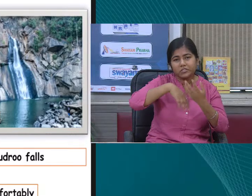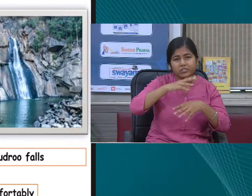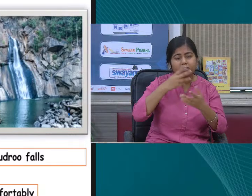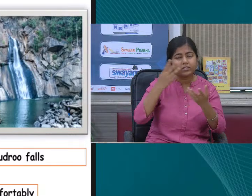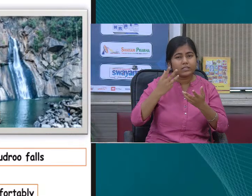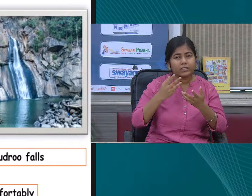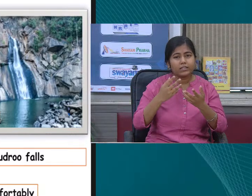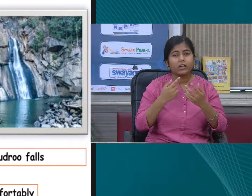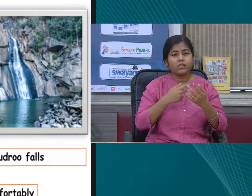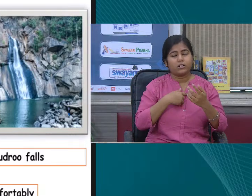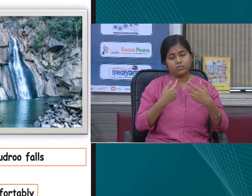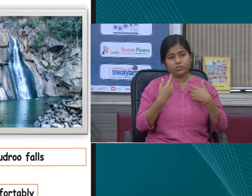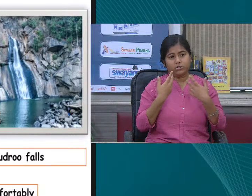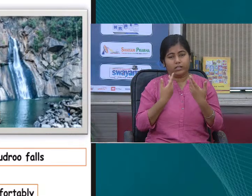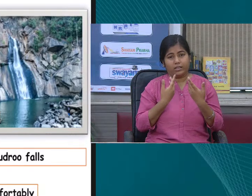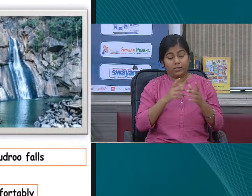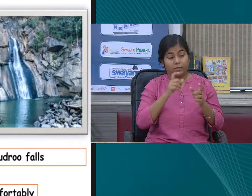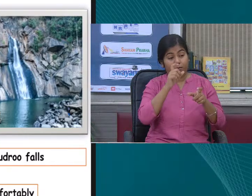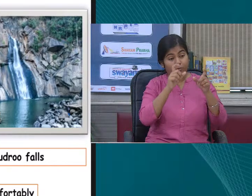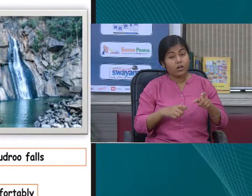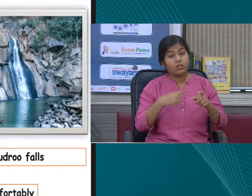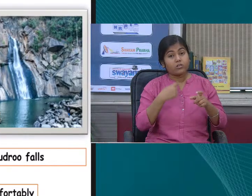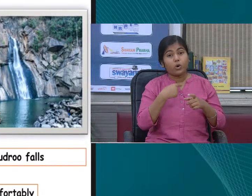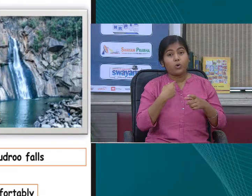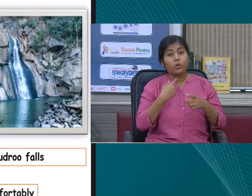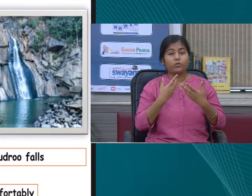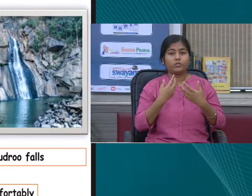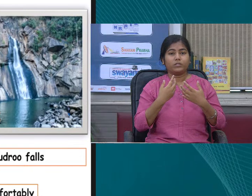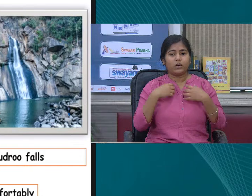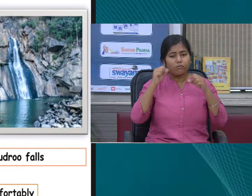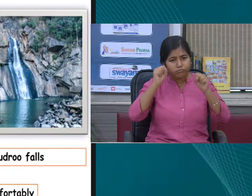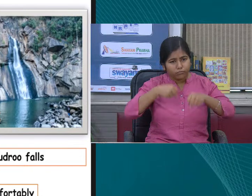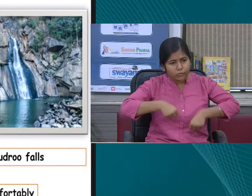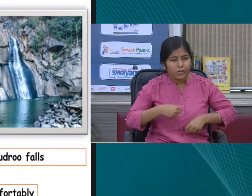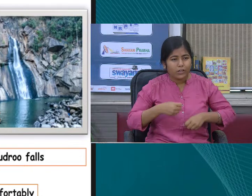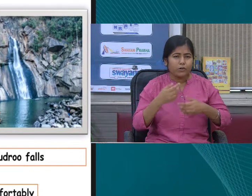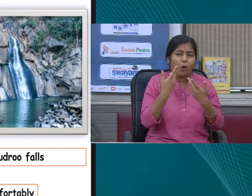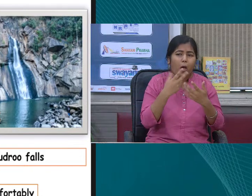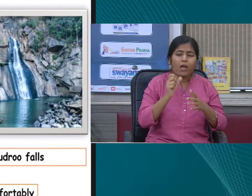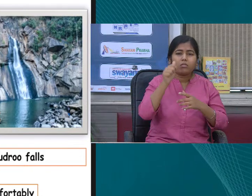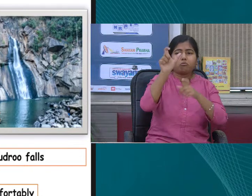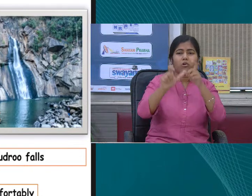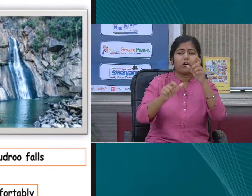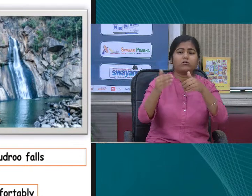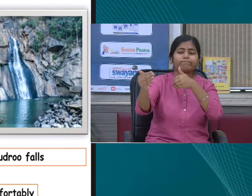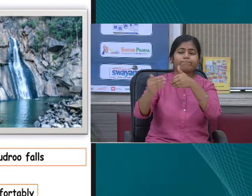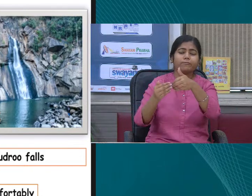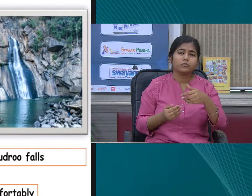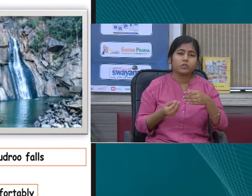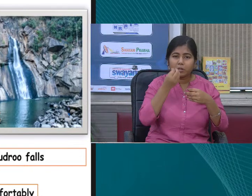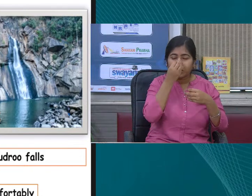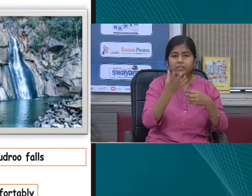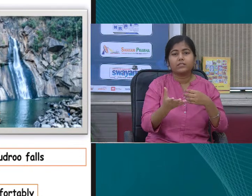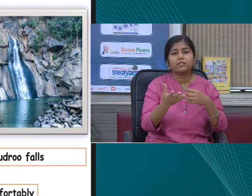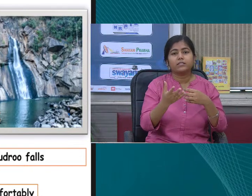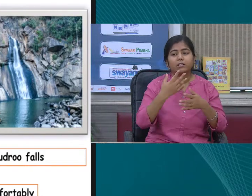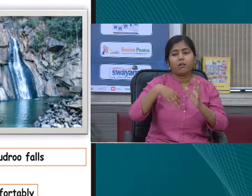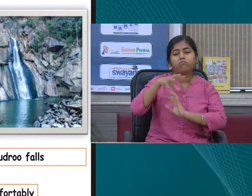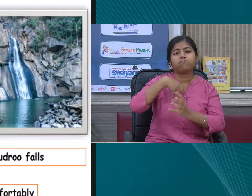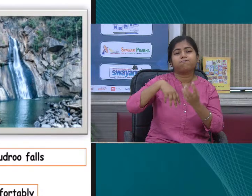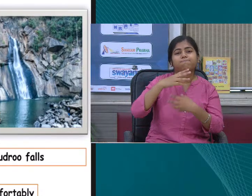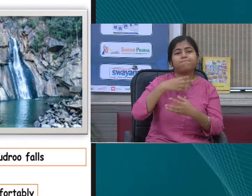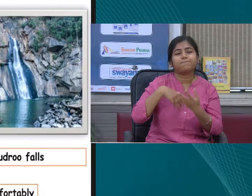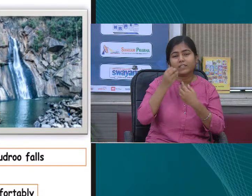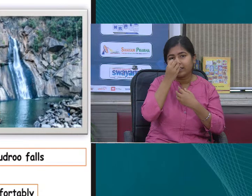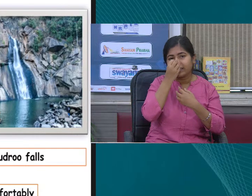his or her ability to get along with others. So there is a reference of Choudhury Falls here. I